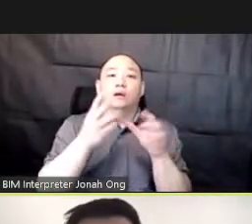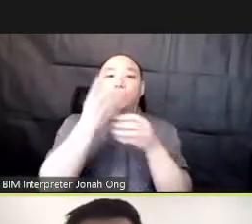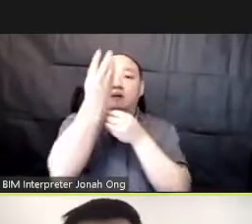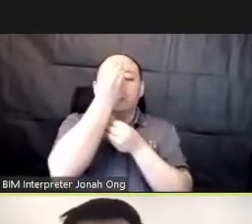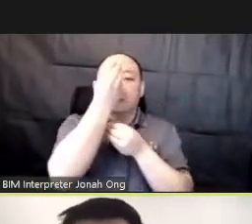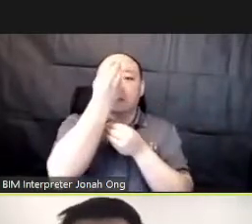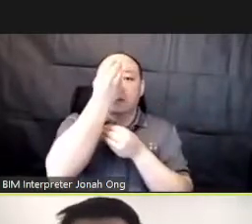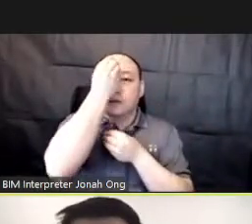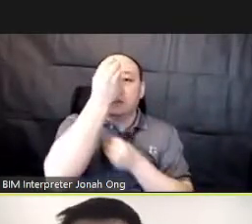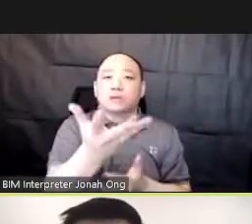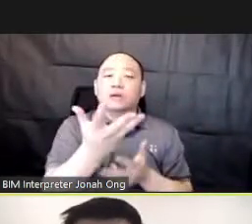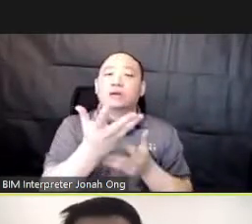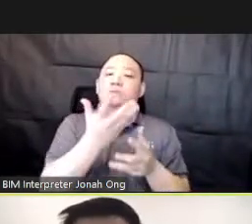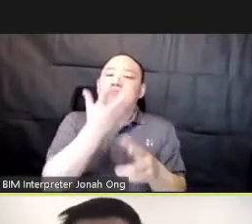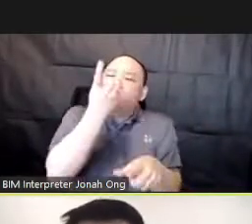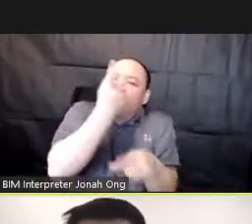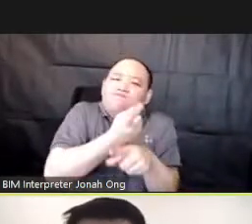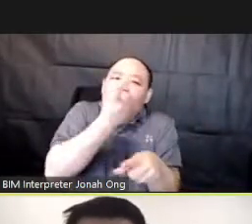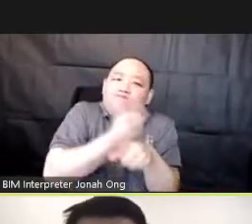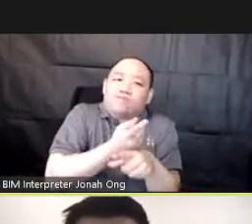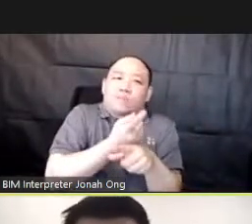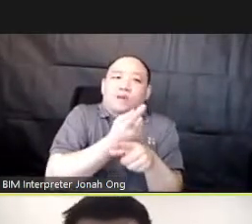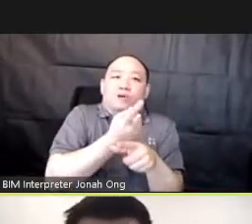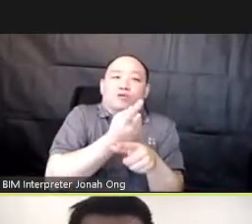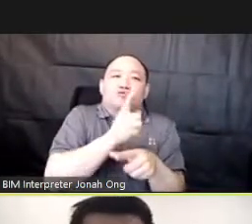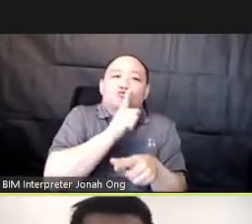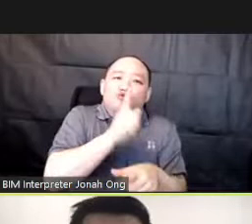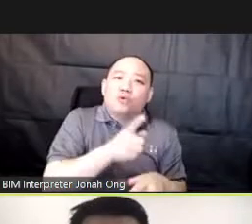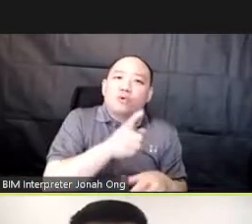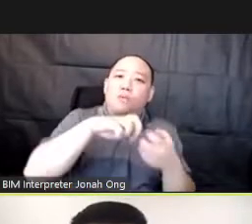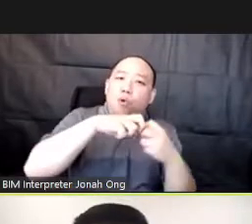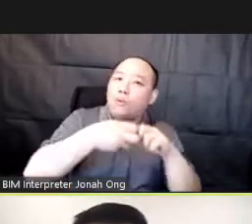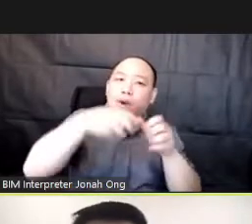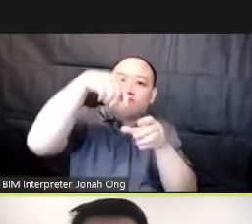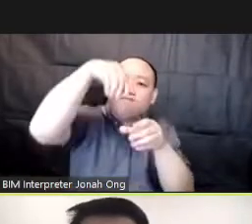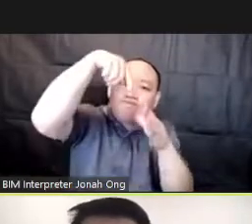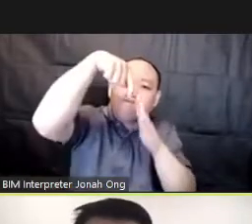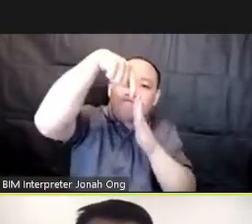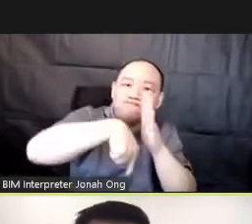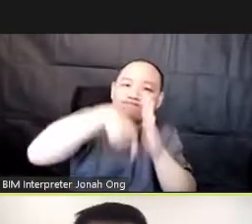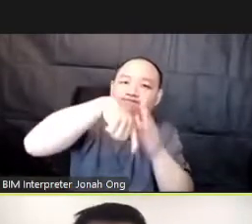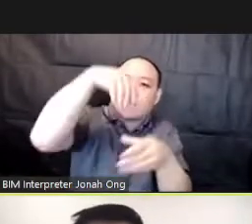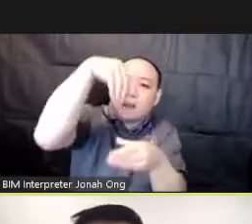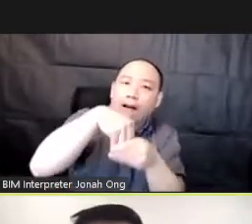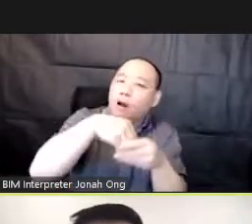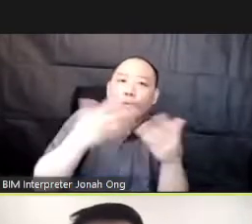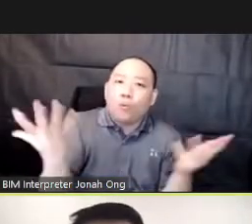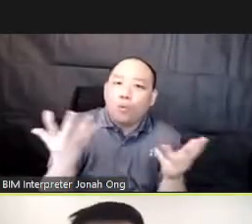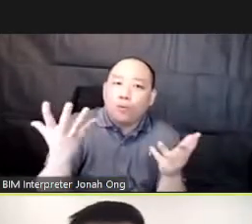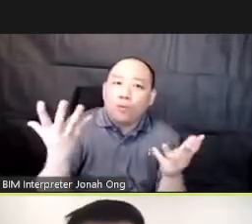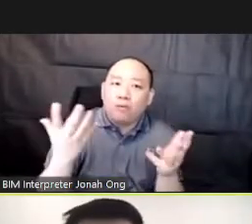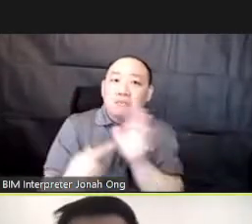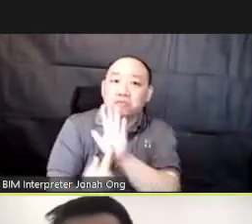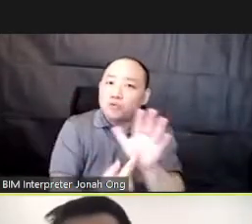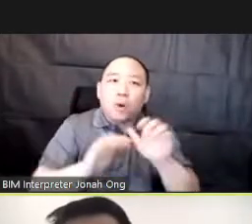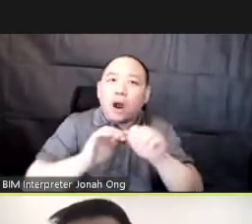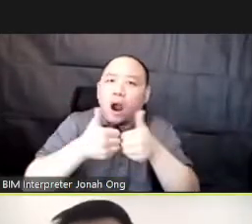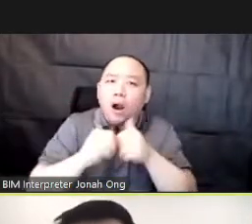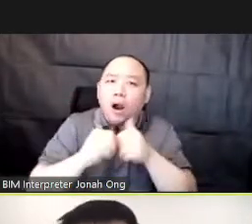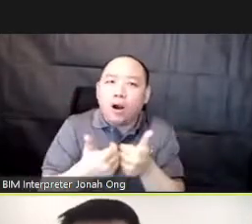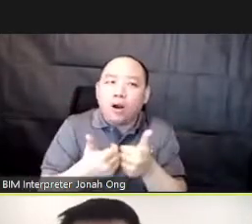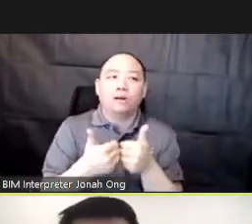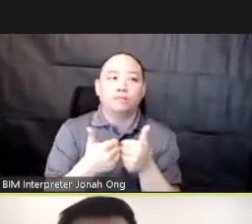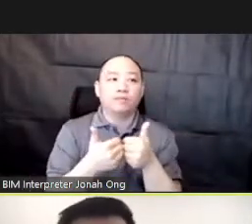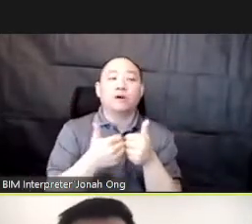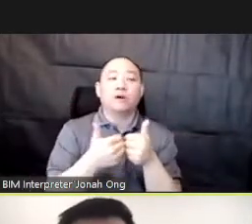the deep-seated kind of issues that we've seen throughout Malaysia's history? The first thing I want to say is whatever campaign,